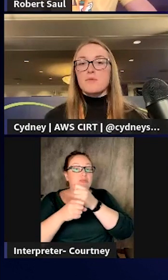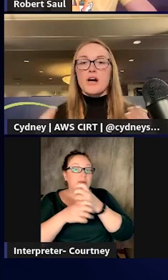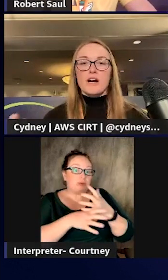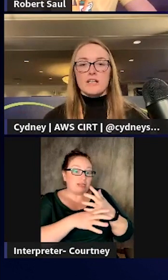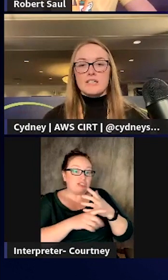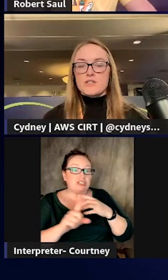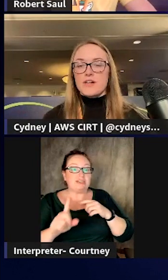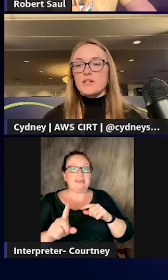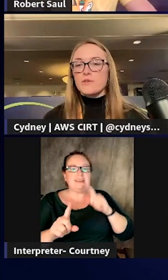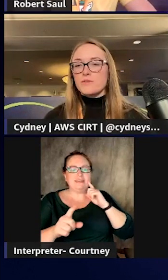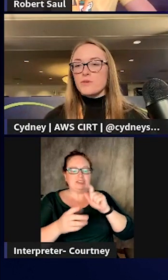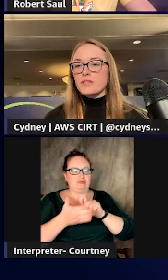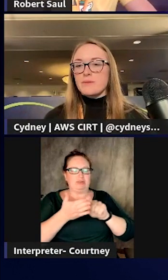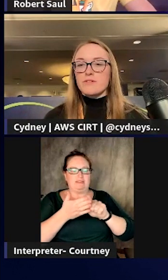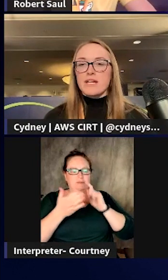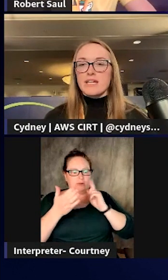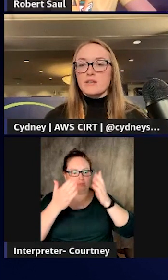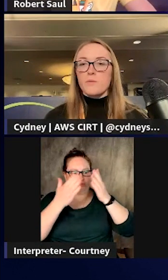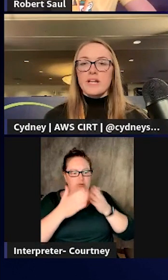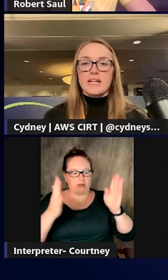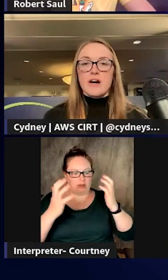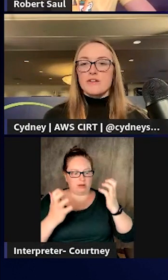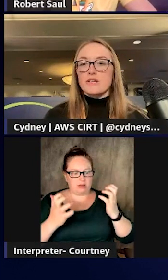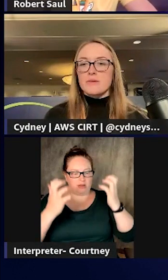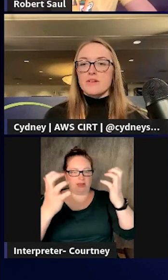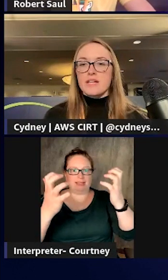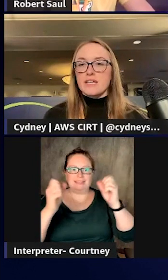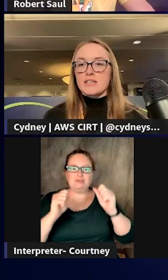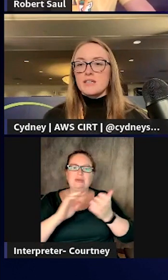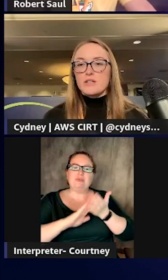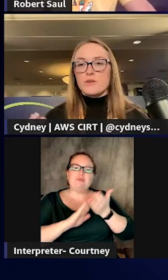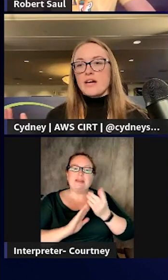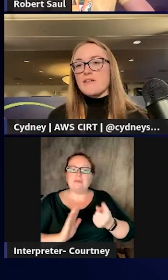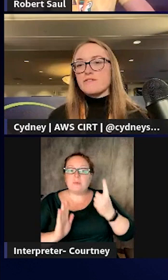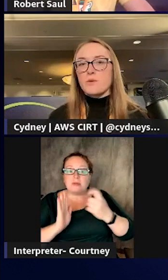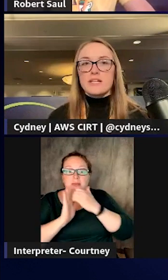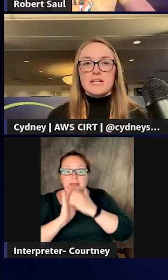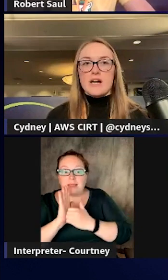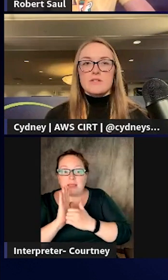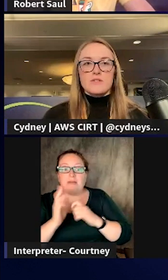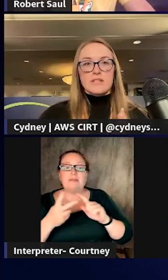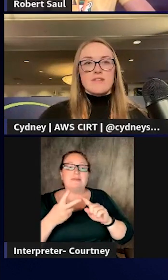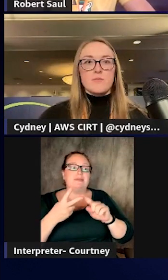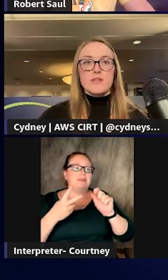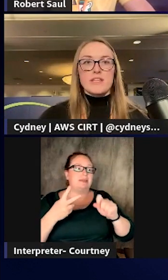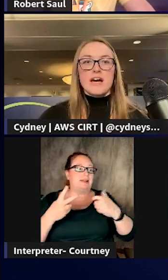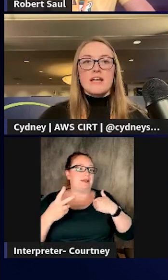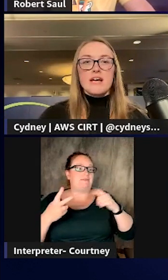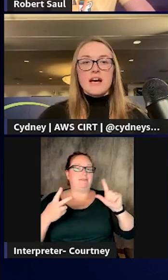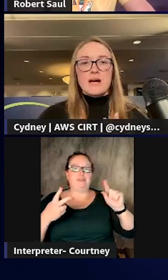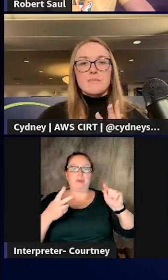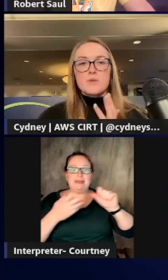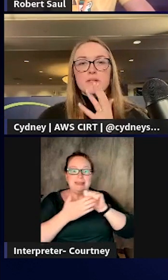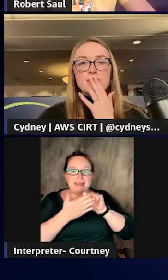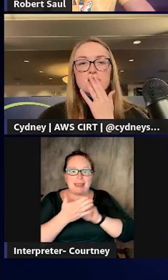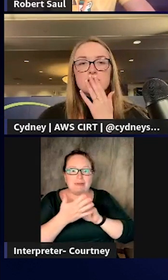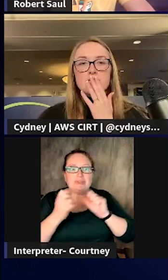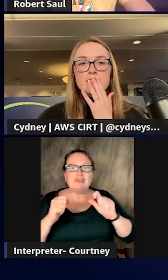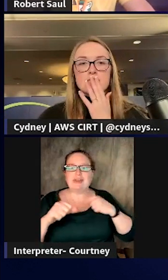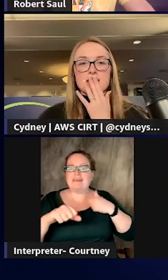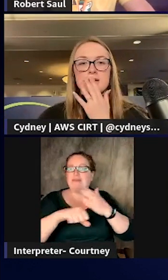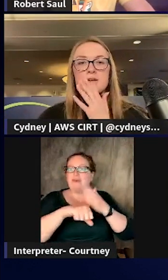a broad audience, right? You could be running one account, you could have 20 accounts, you could have more than that. So we